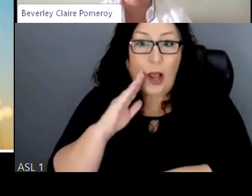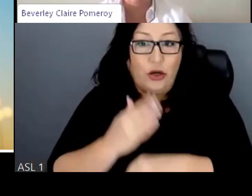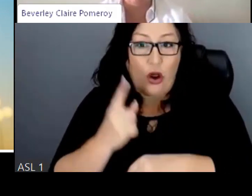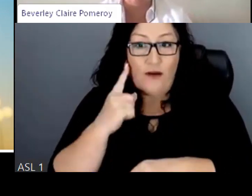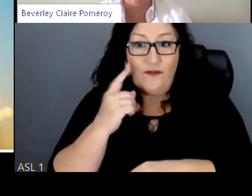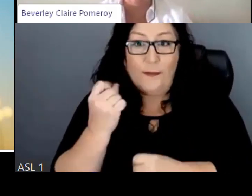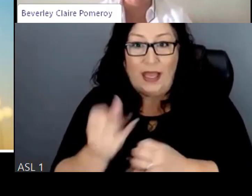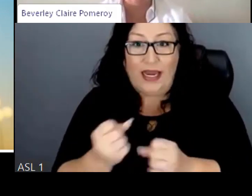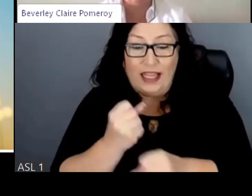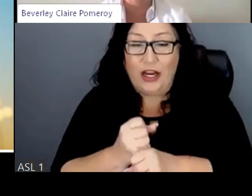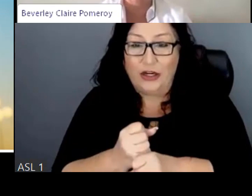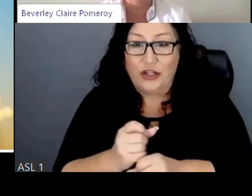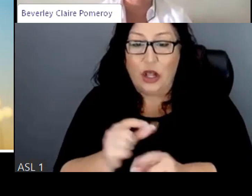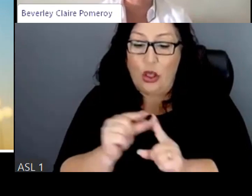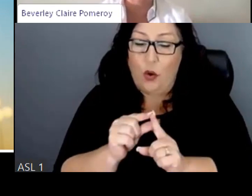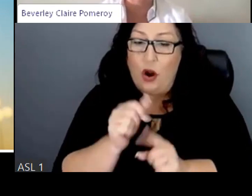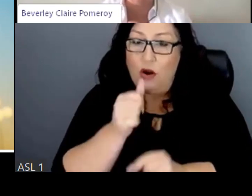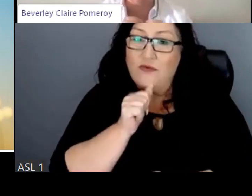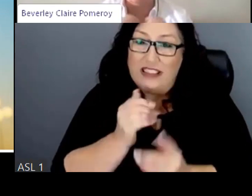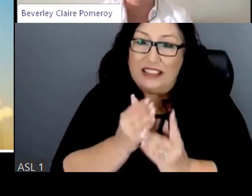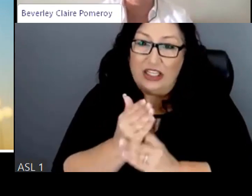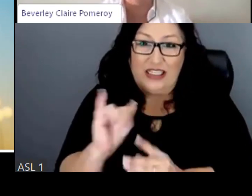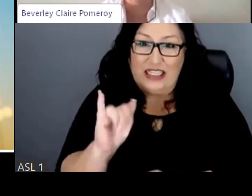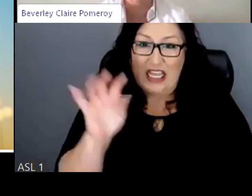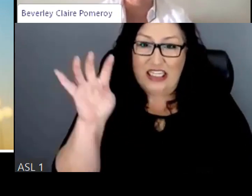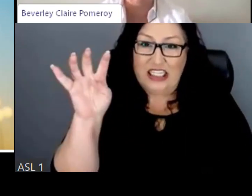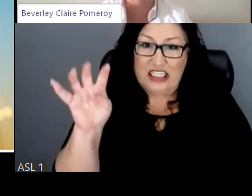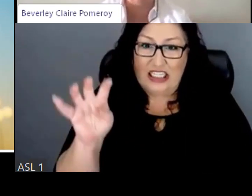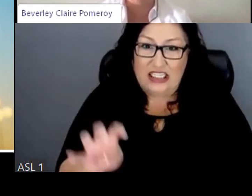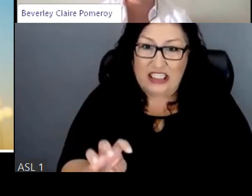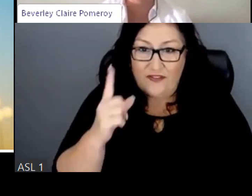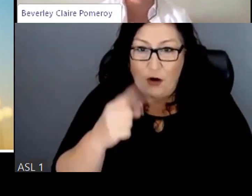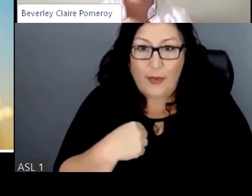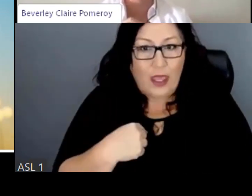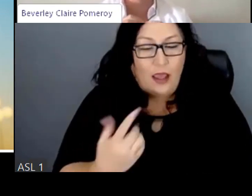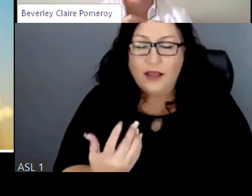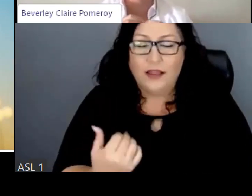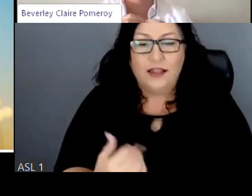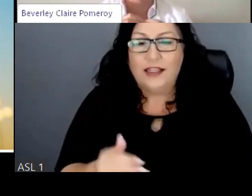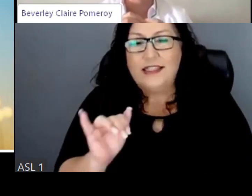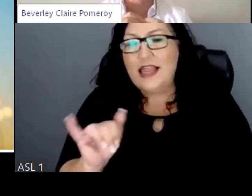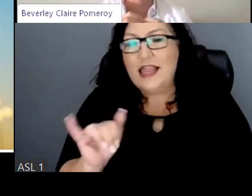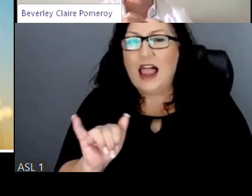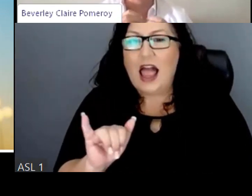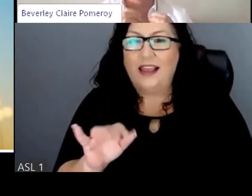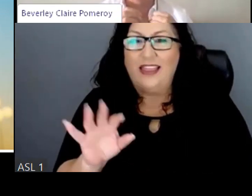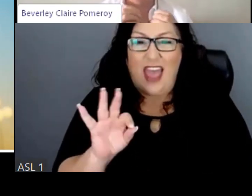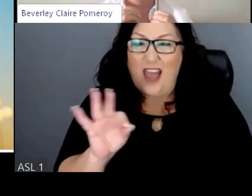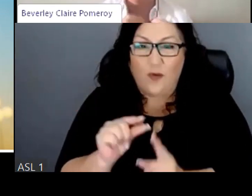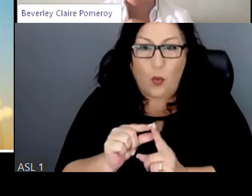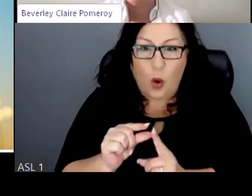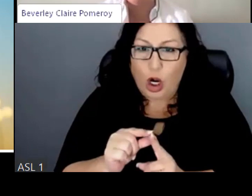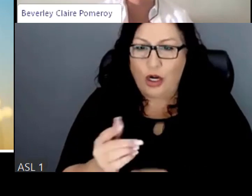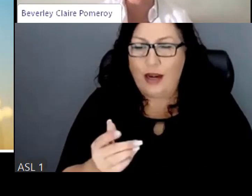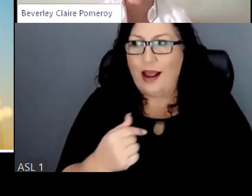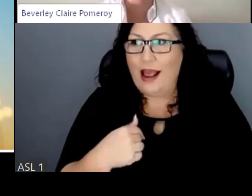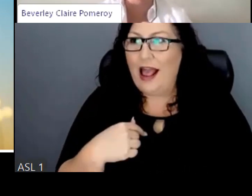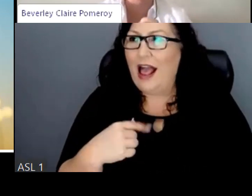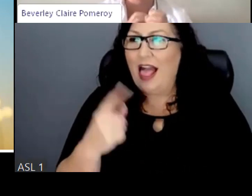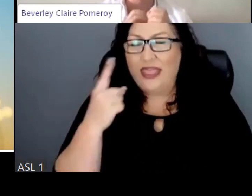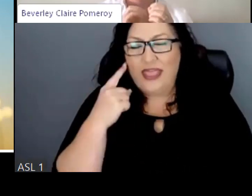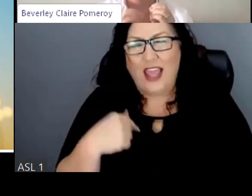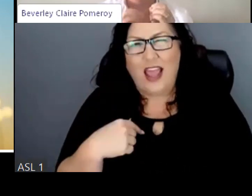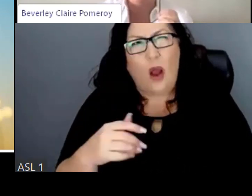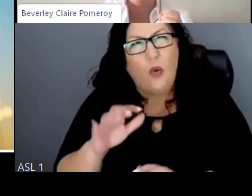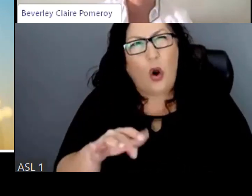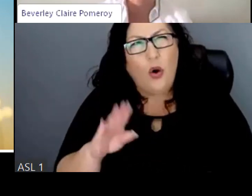my daughter for so many years. The word resiliency was nails on a chalkboard for me. It just was like the F word. I think